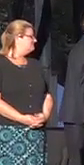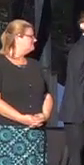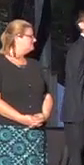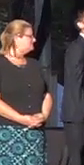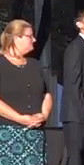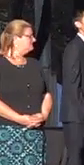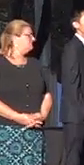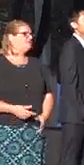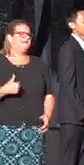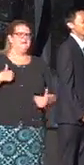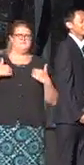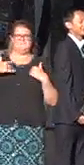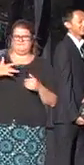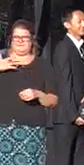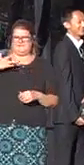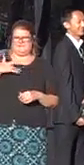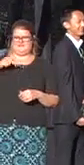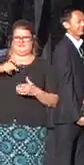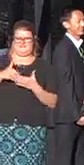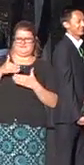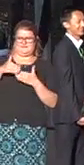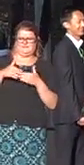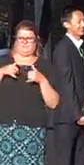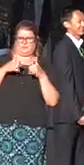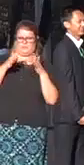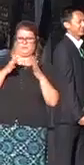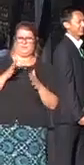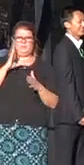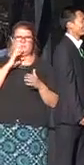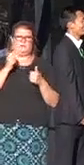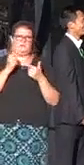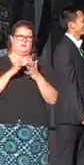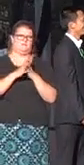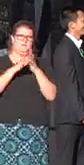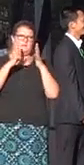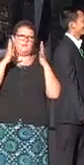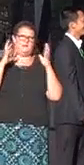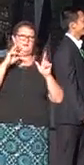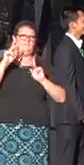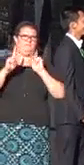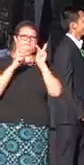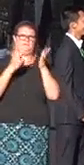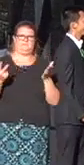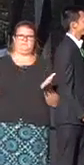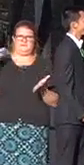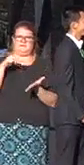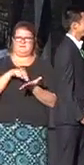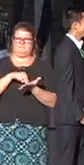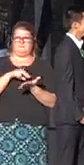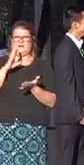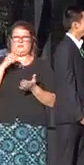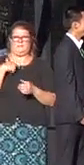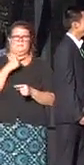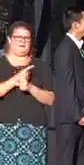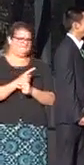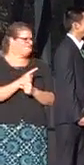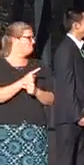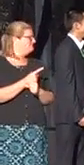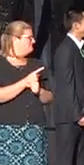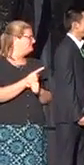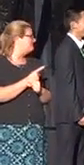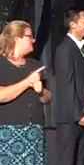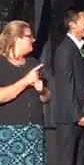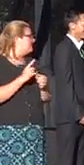I have a feeling this next awardee is going to cause a whole lot of people to stand up, and I hope I'm right.